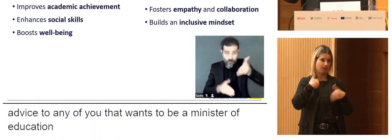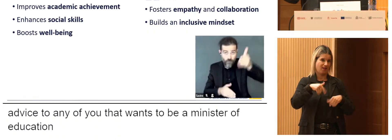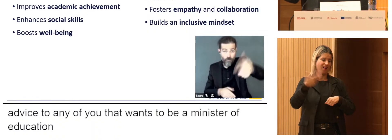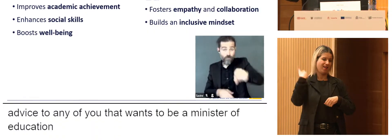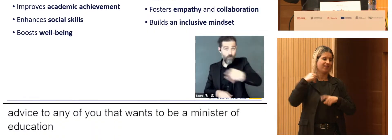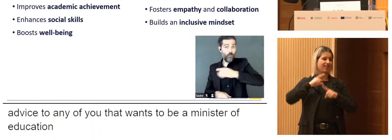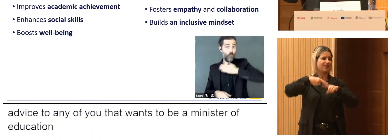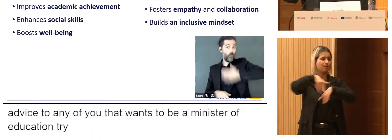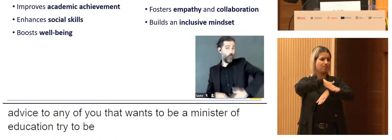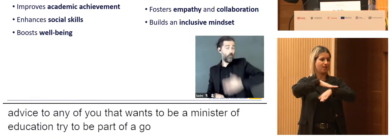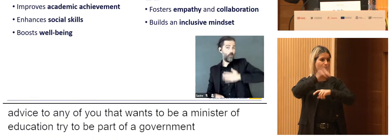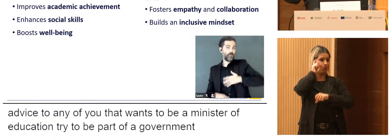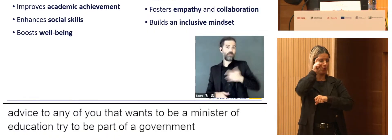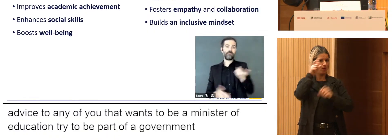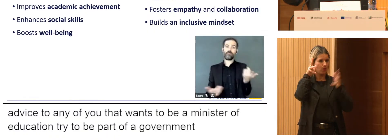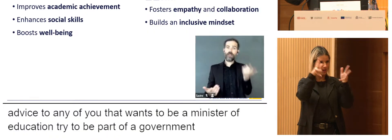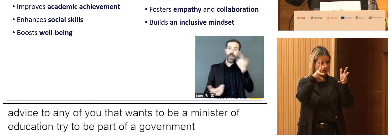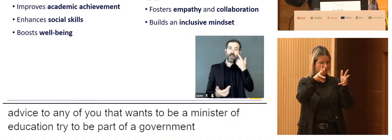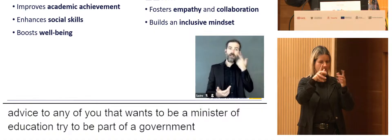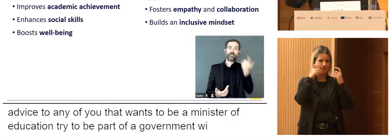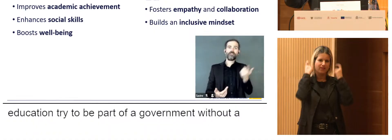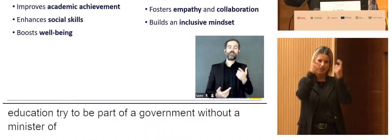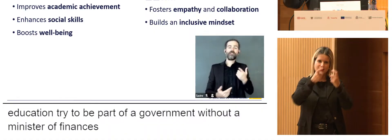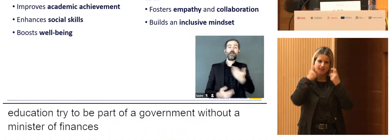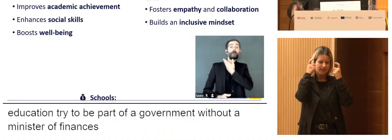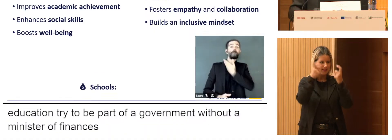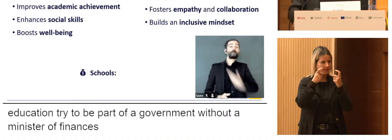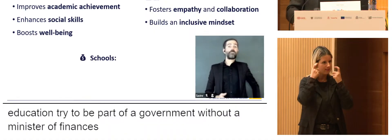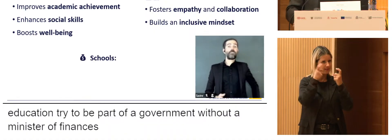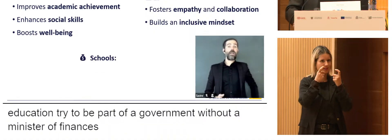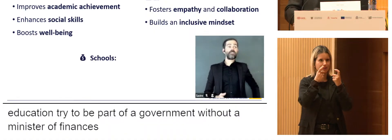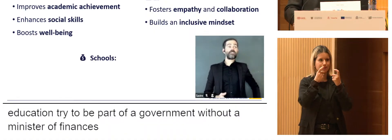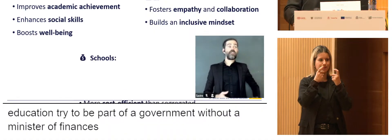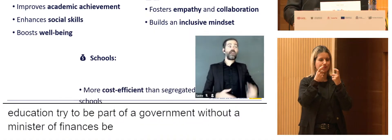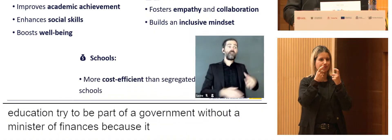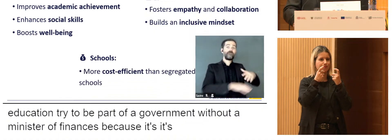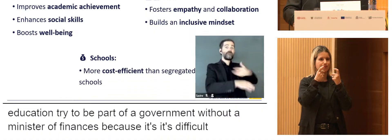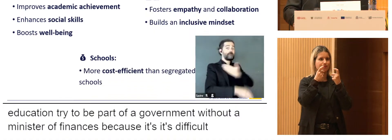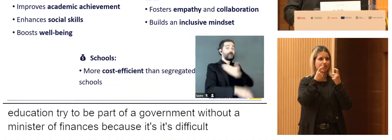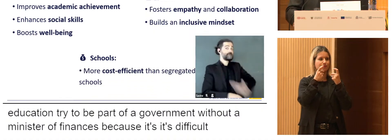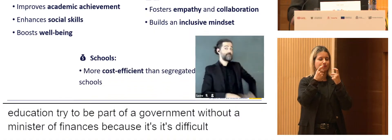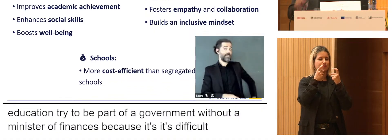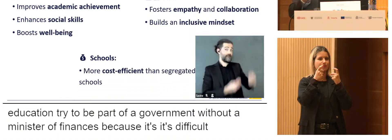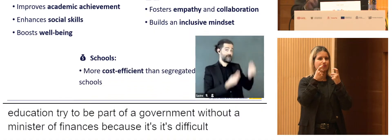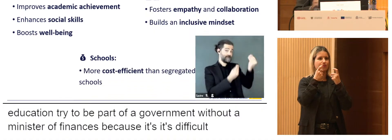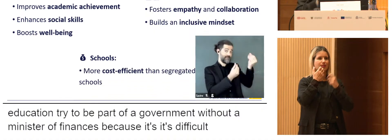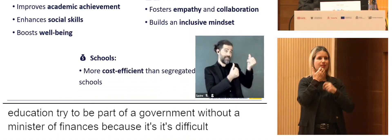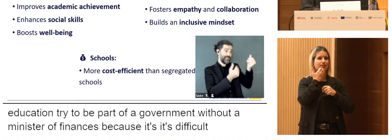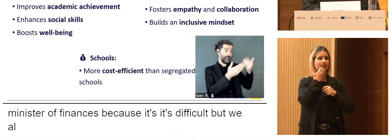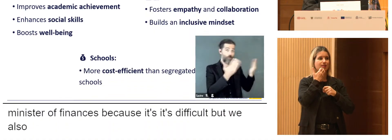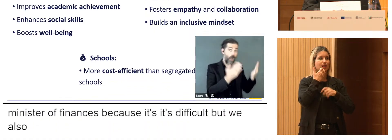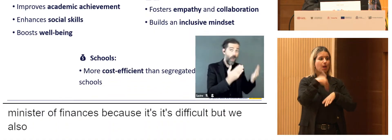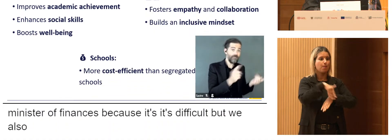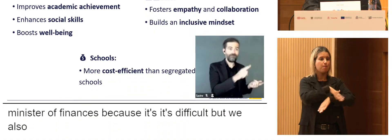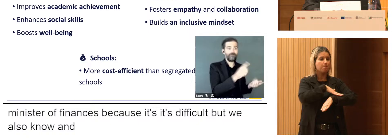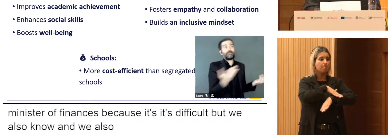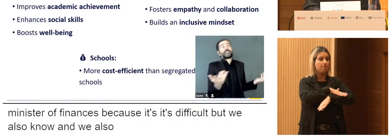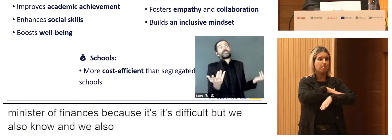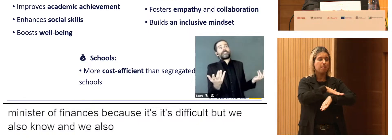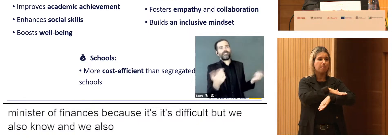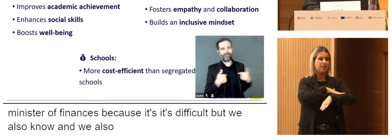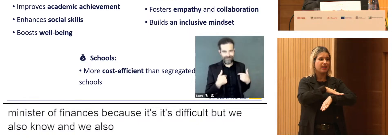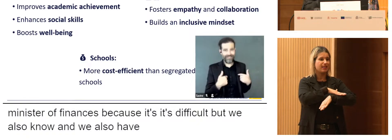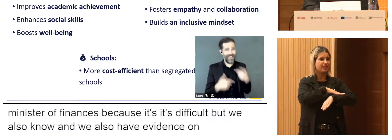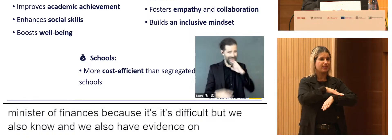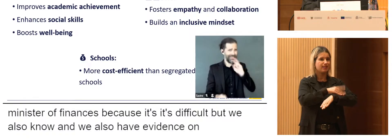a government without a Minister of Finances, because it's difficult. But we also know, and we also have evidence on